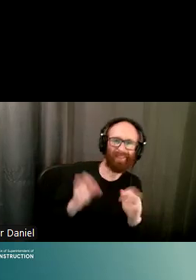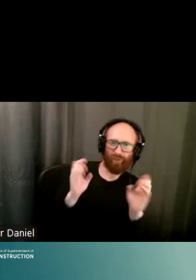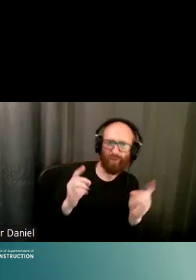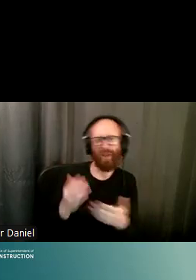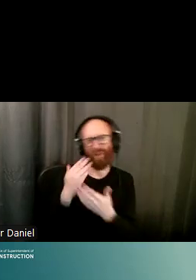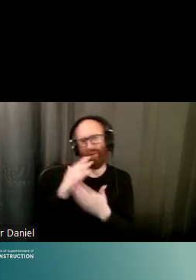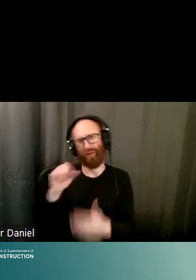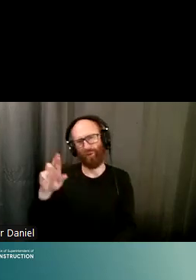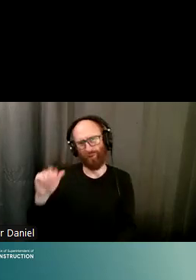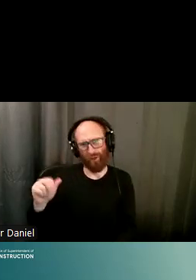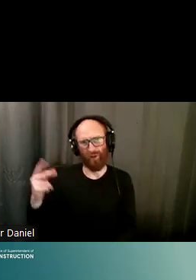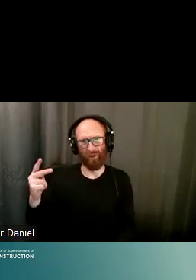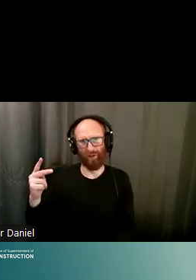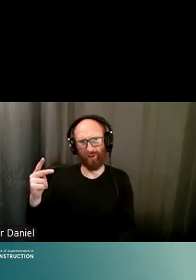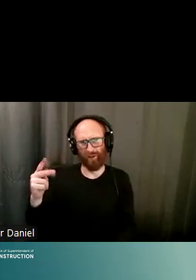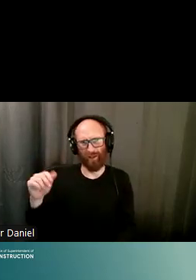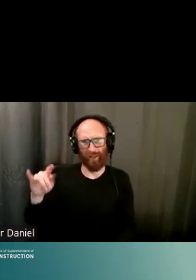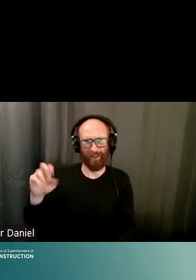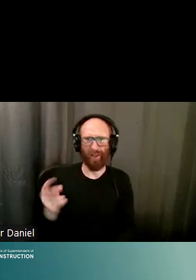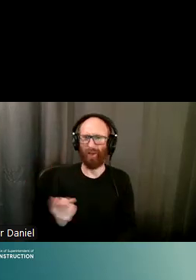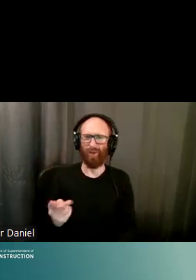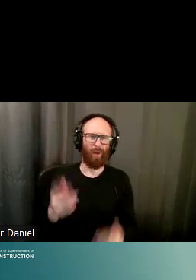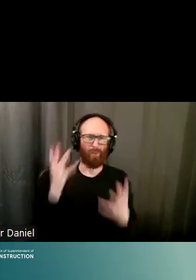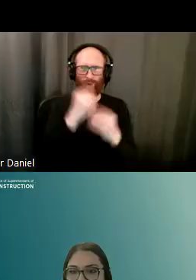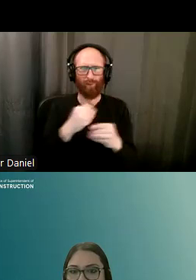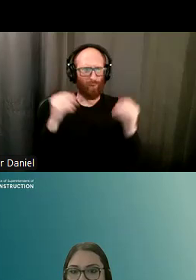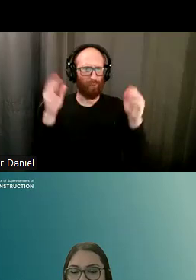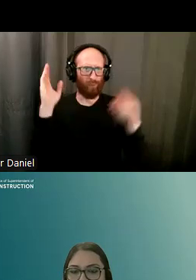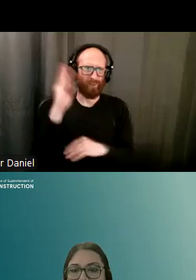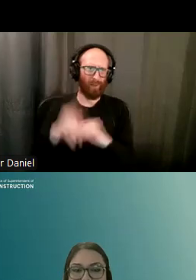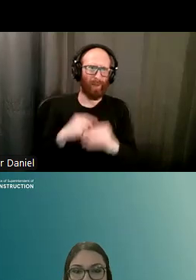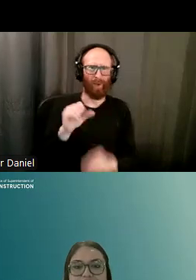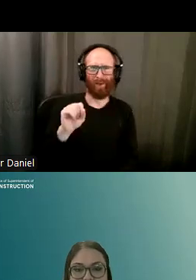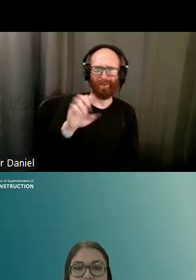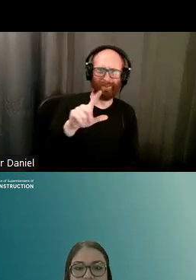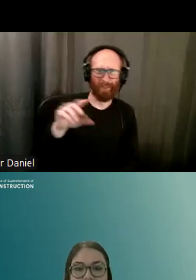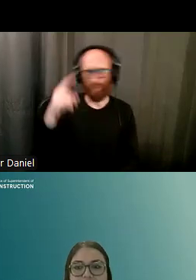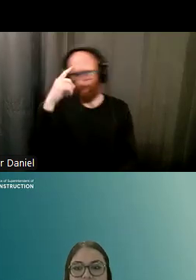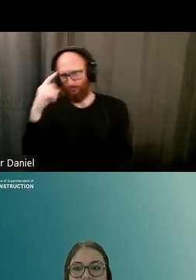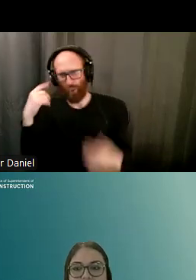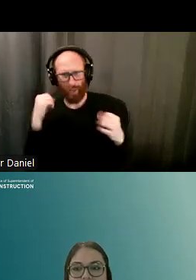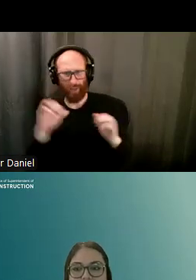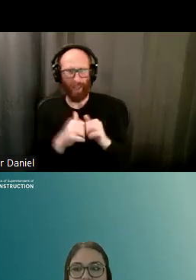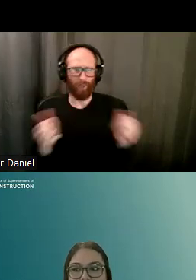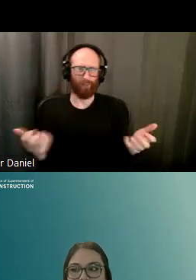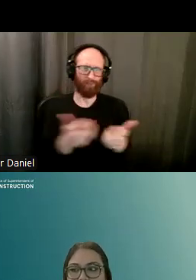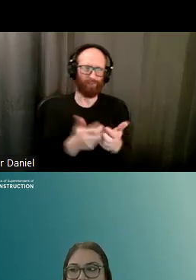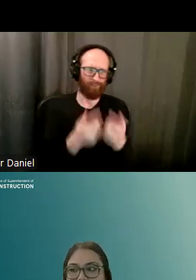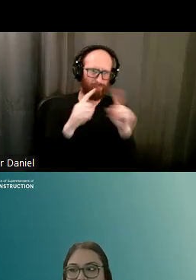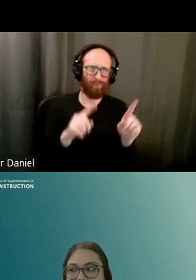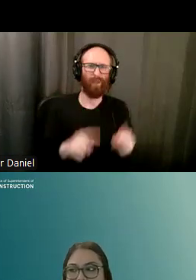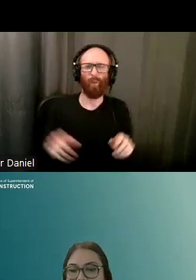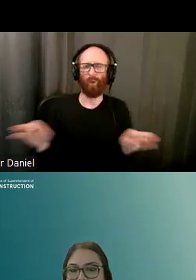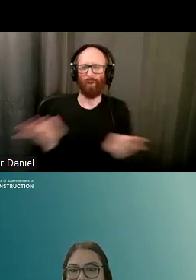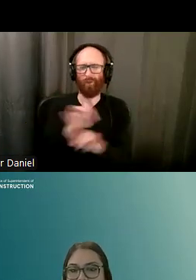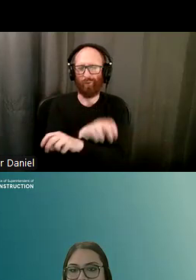beautiful presentation, putting together what SEL and mental health can do together. As we all know, and